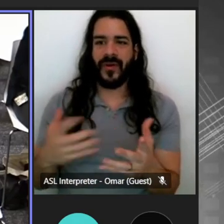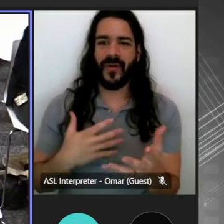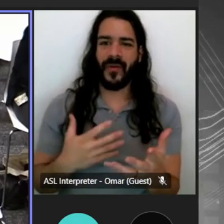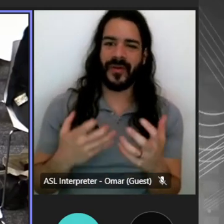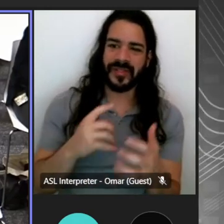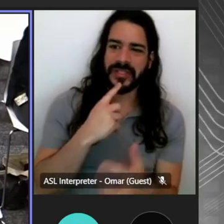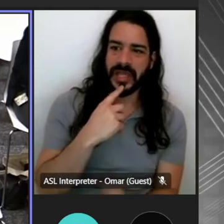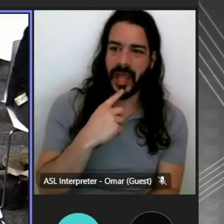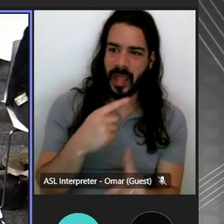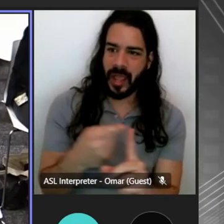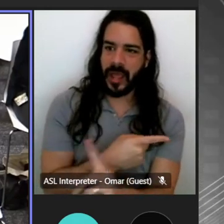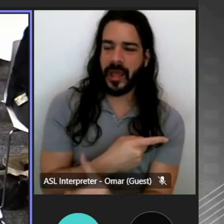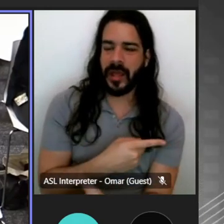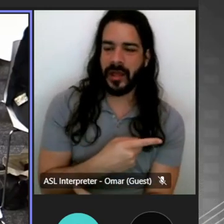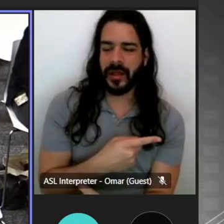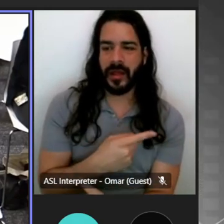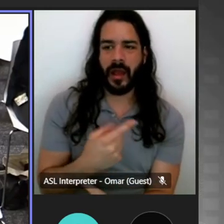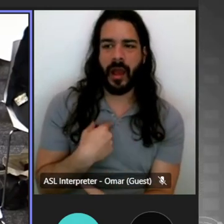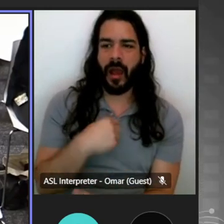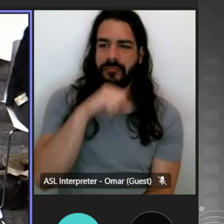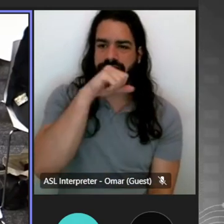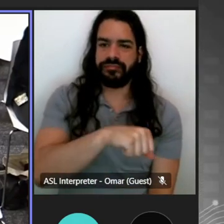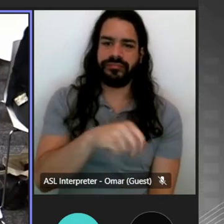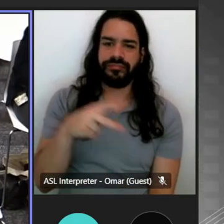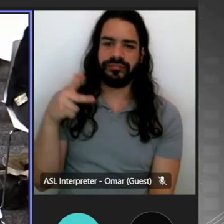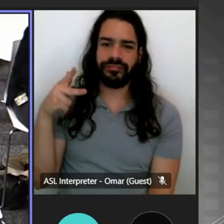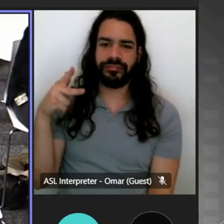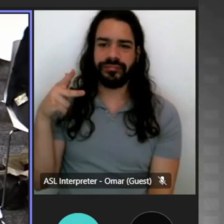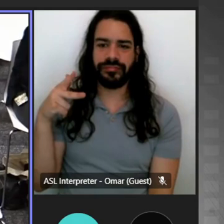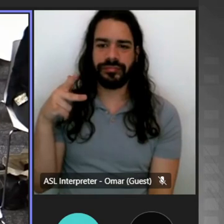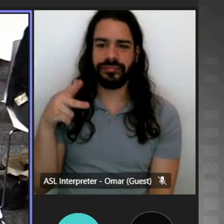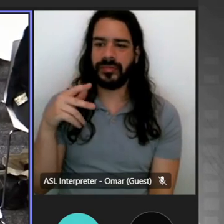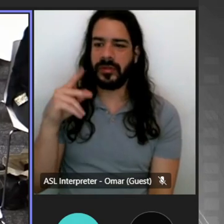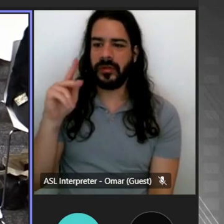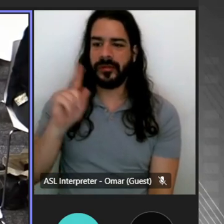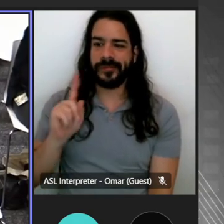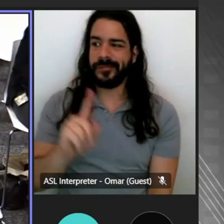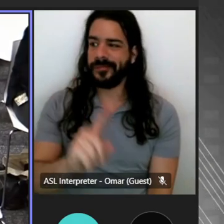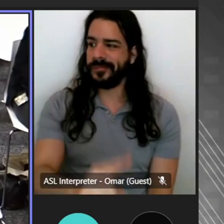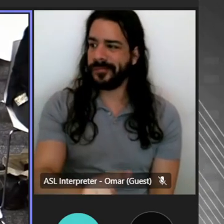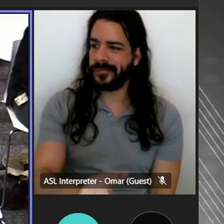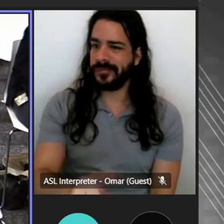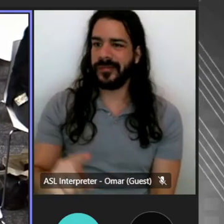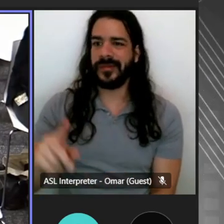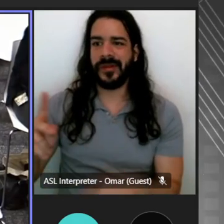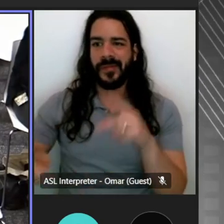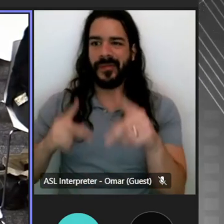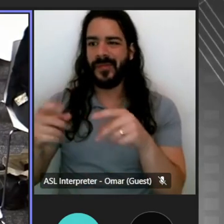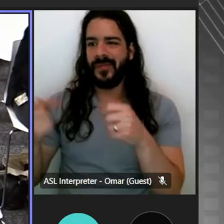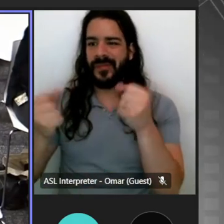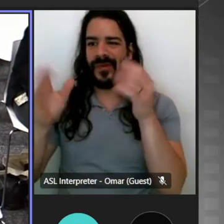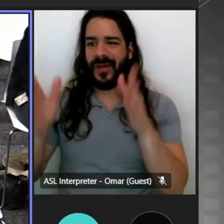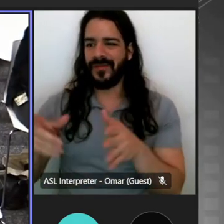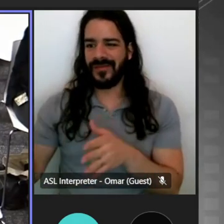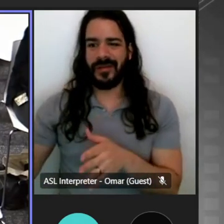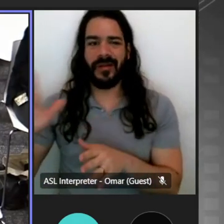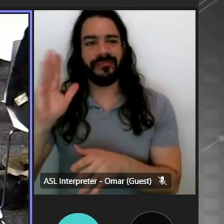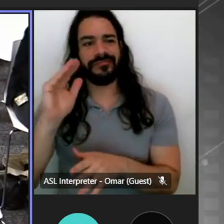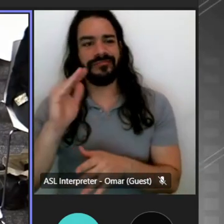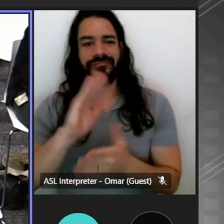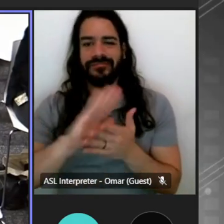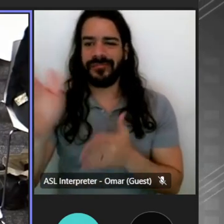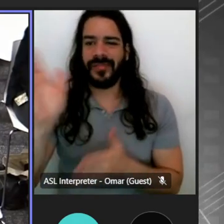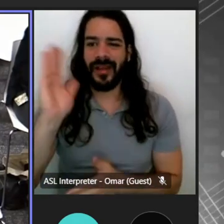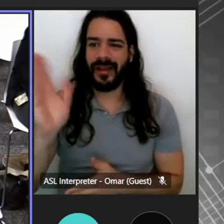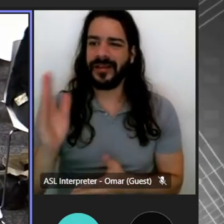in my written testimony, say that I love going by the site every day and being greeted by the bus drivers there. They're the friendliest